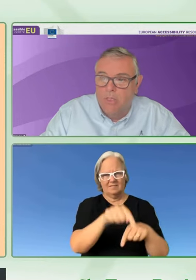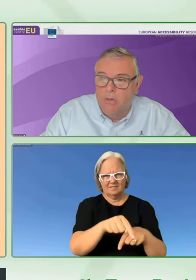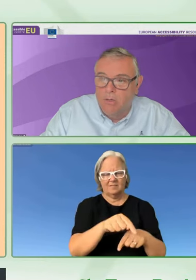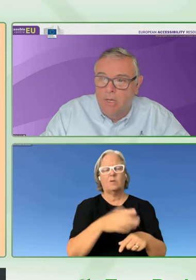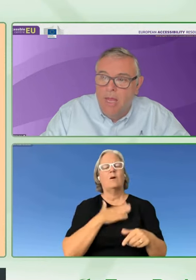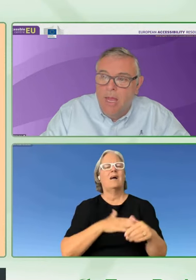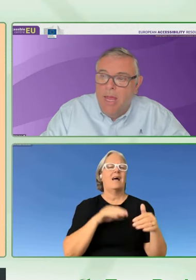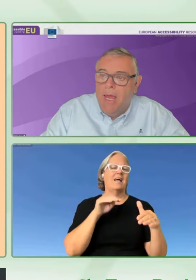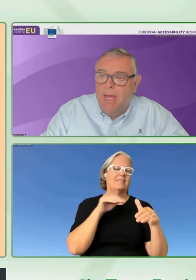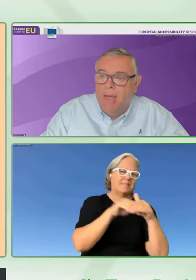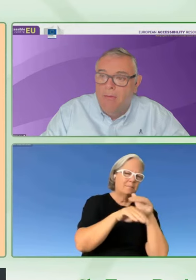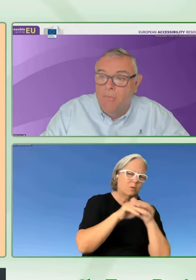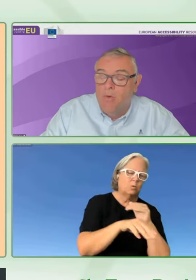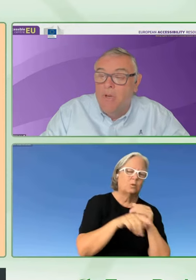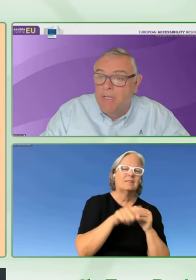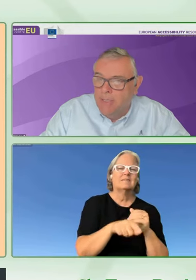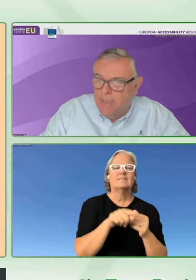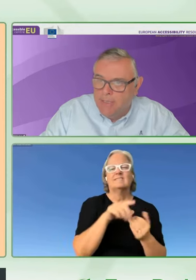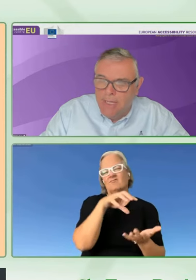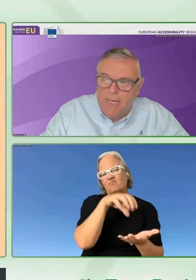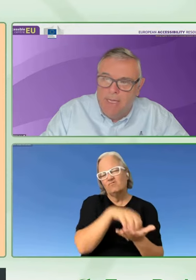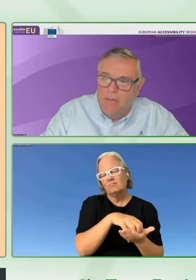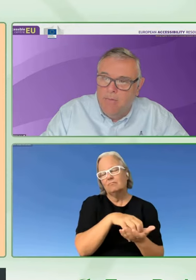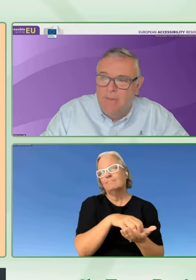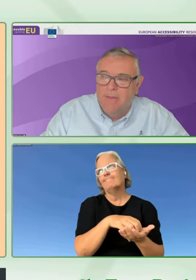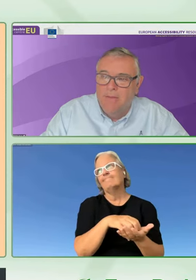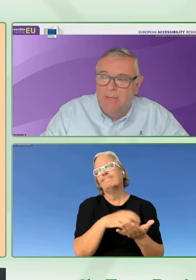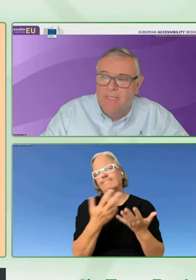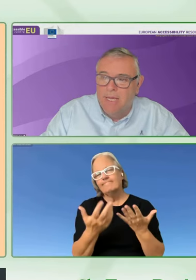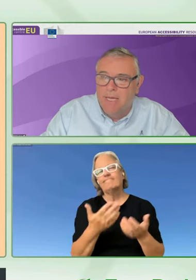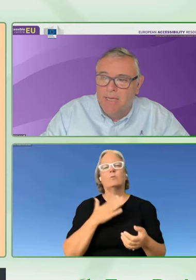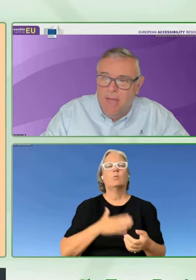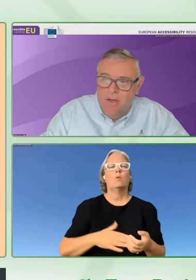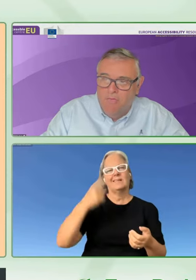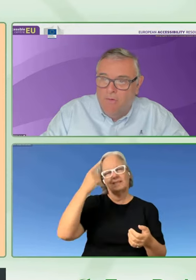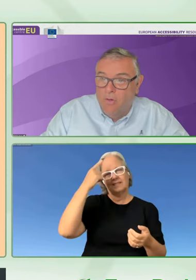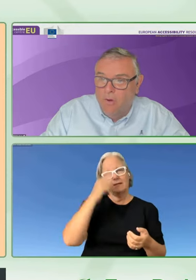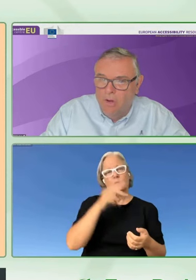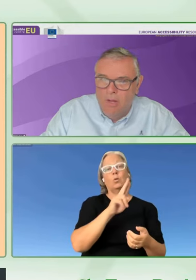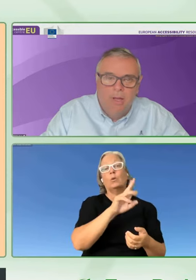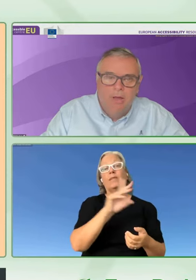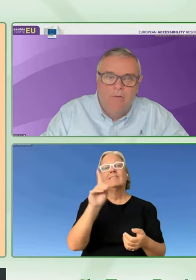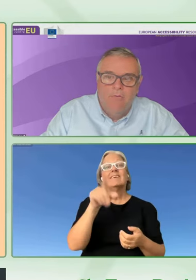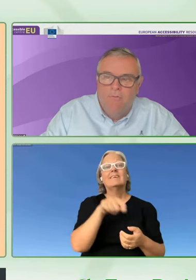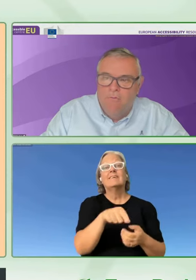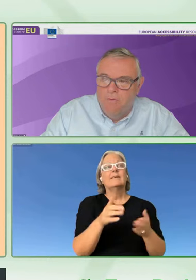works on universal design, within design